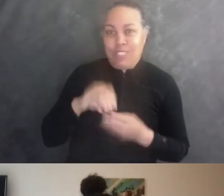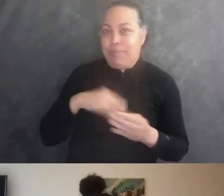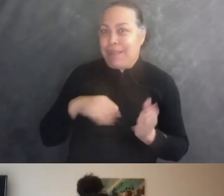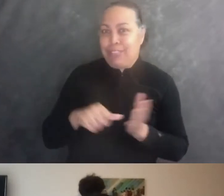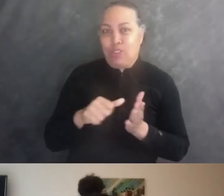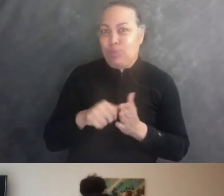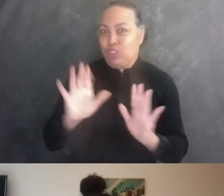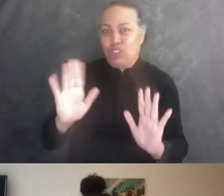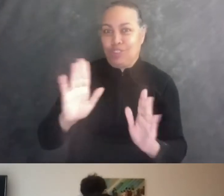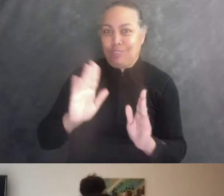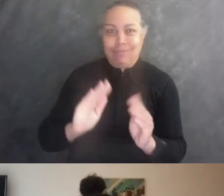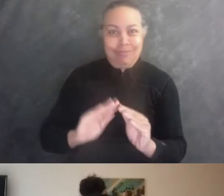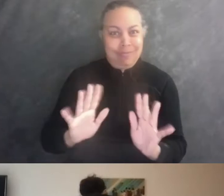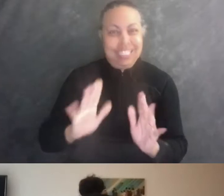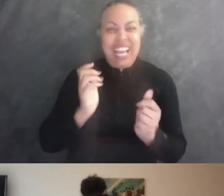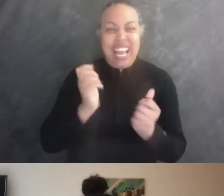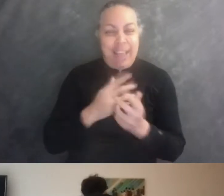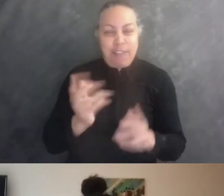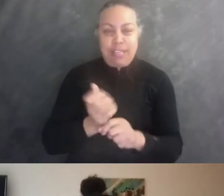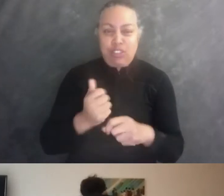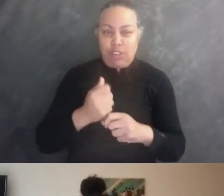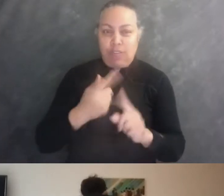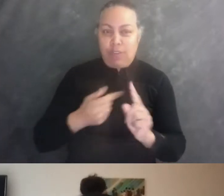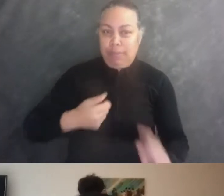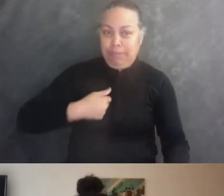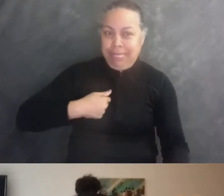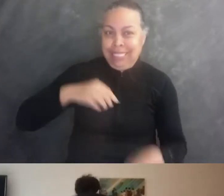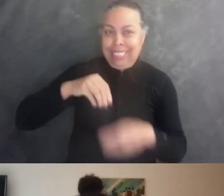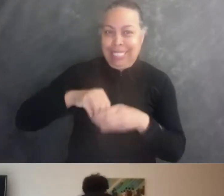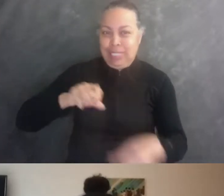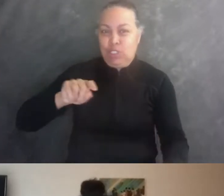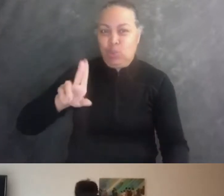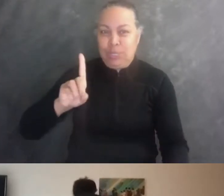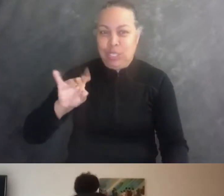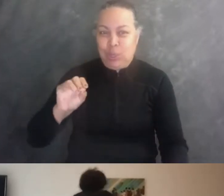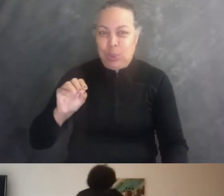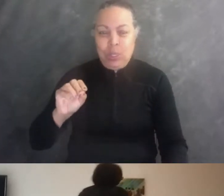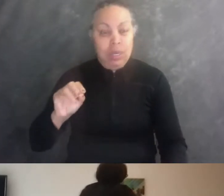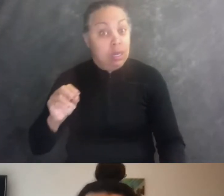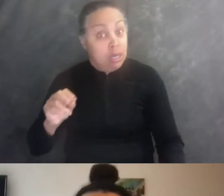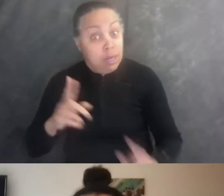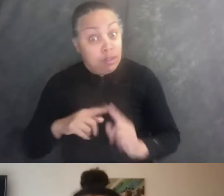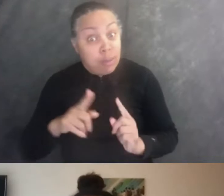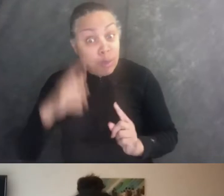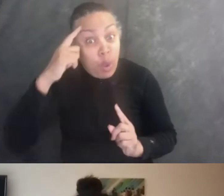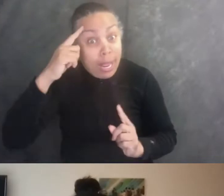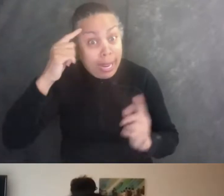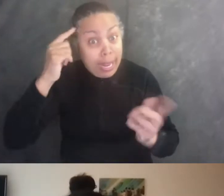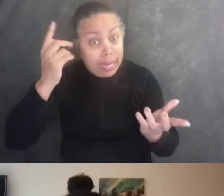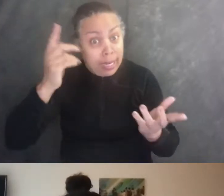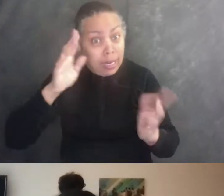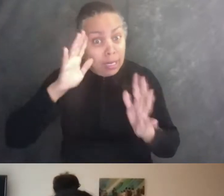Okay. Everything in my sculptures is constructed by me in the studio. That's even more awesome. That comes out of your head? Well,